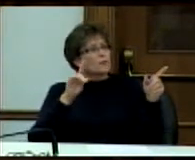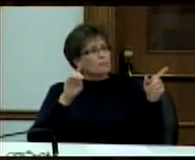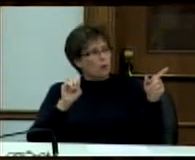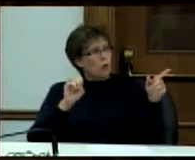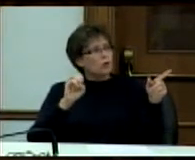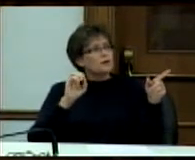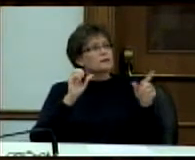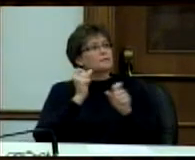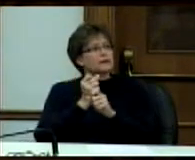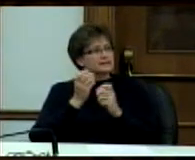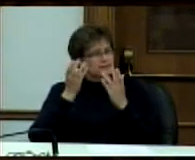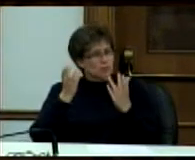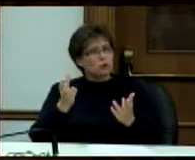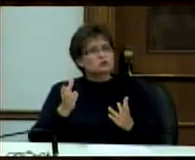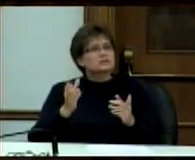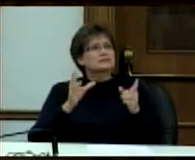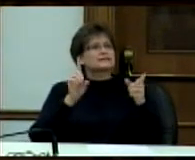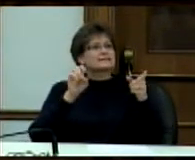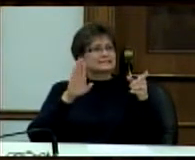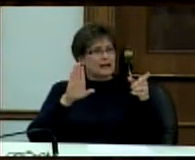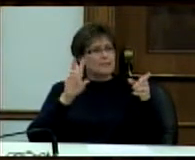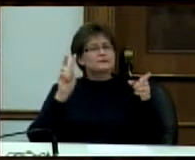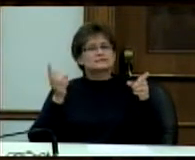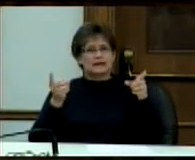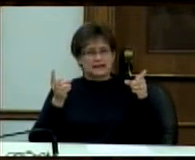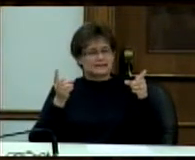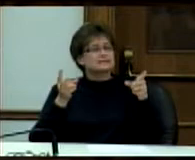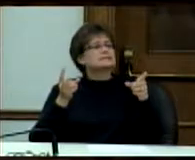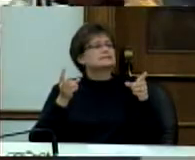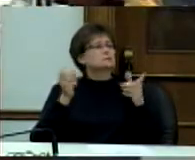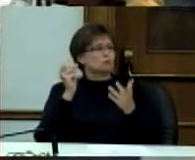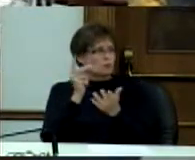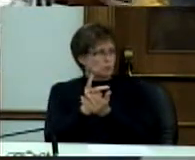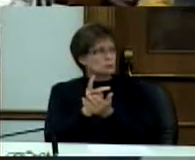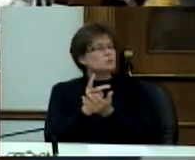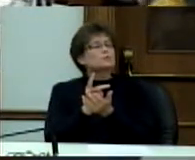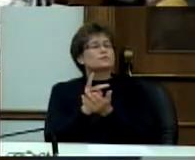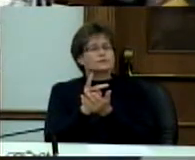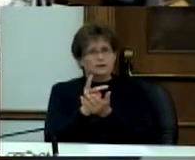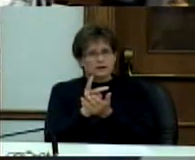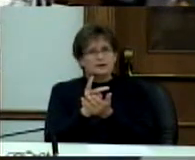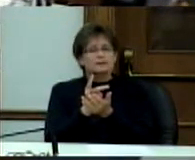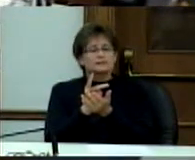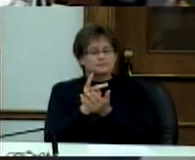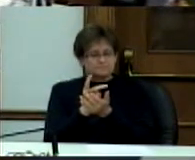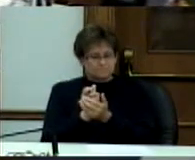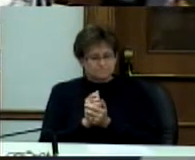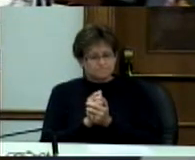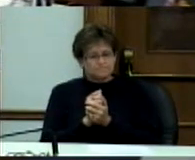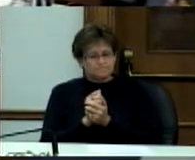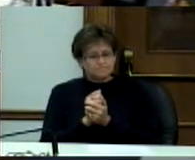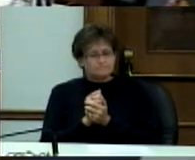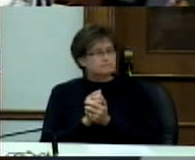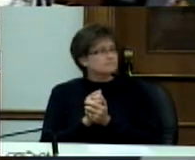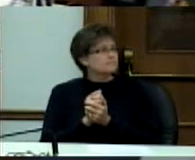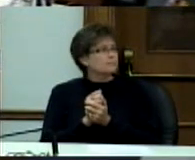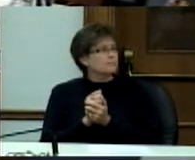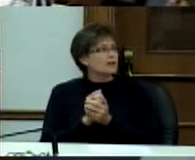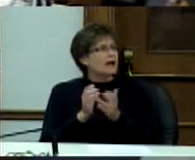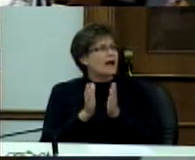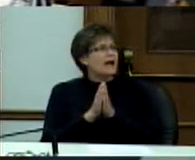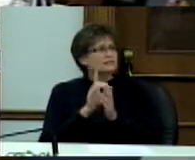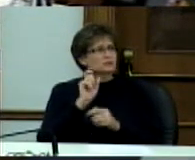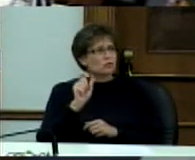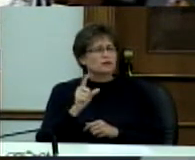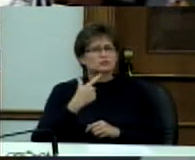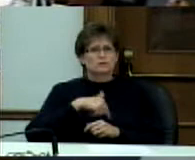So move. Is there a Second. second? We have a motion and a second to approve. I'm going to